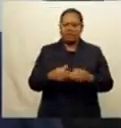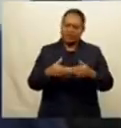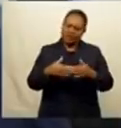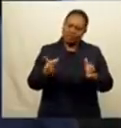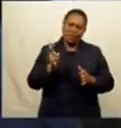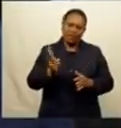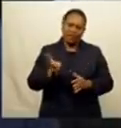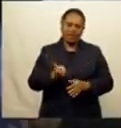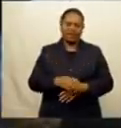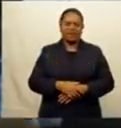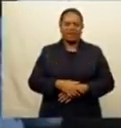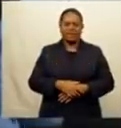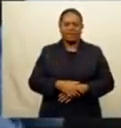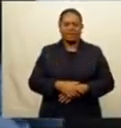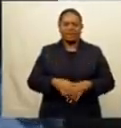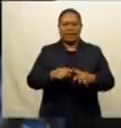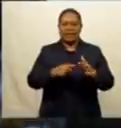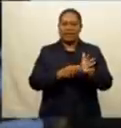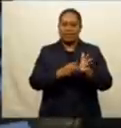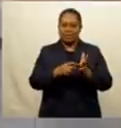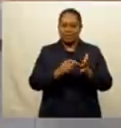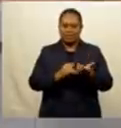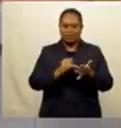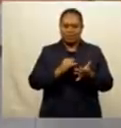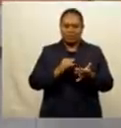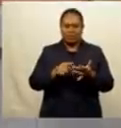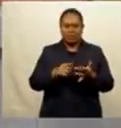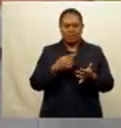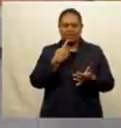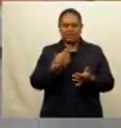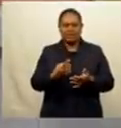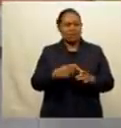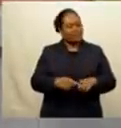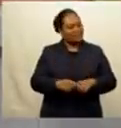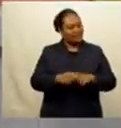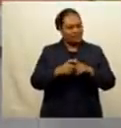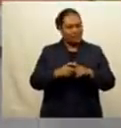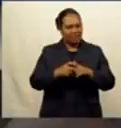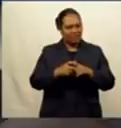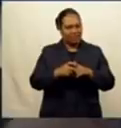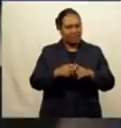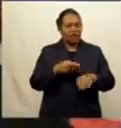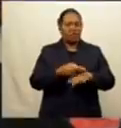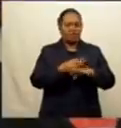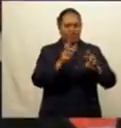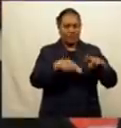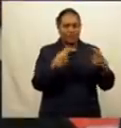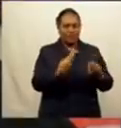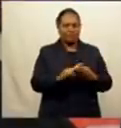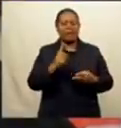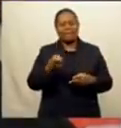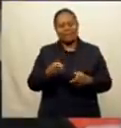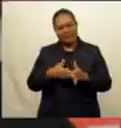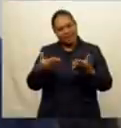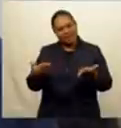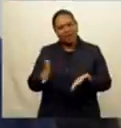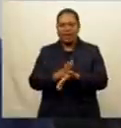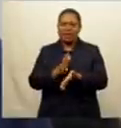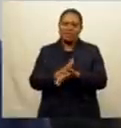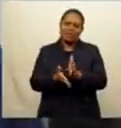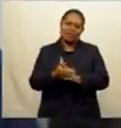emotional Emosi Mokwade, who cuts hair for a living, says it was a tough week for his family, but he is glad to return to